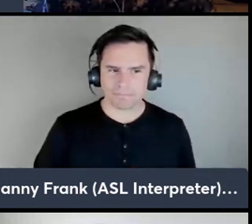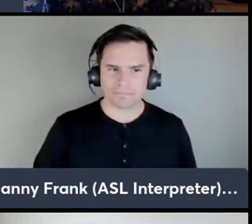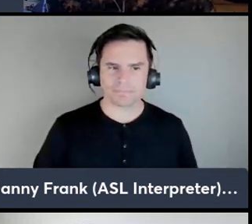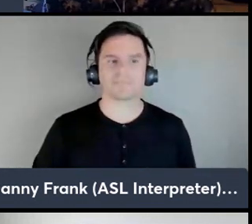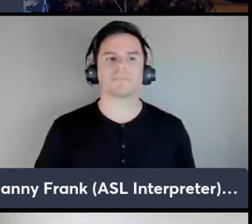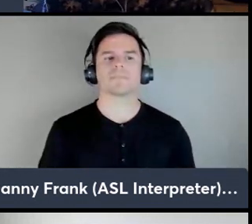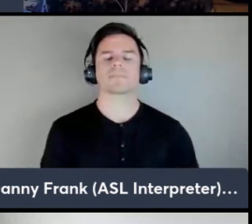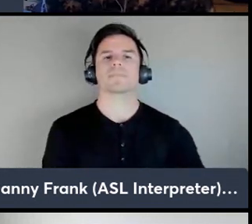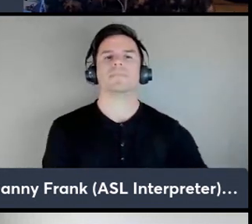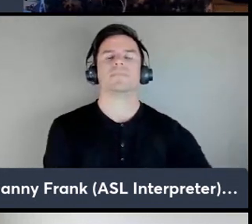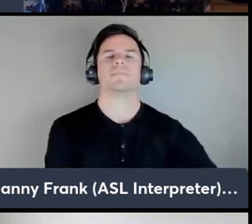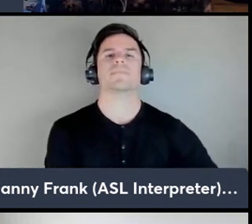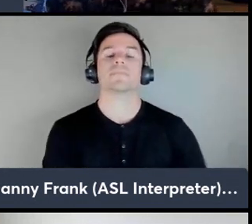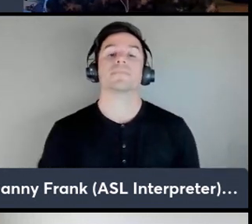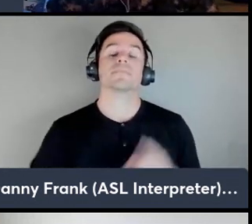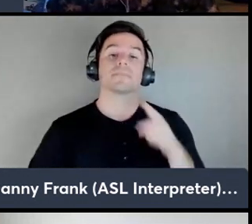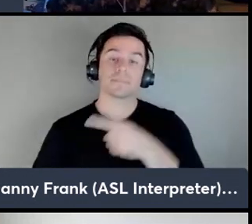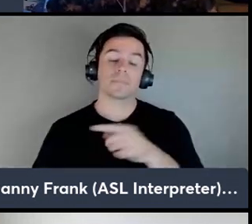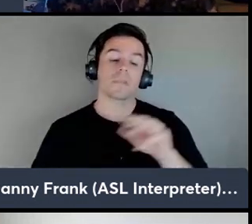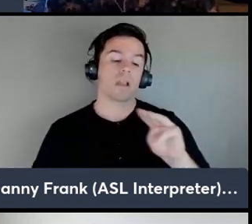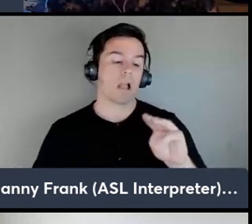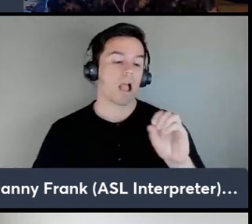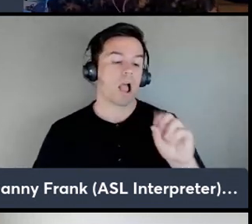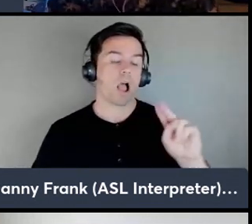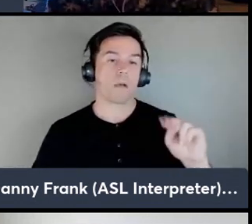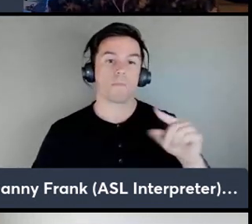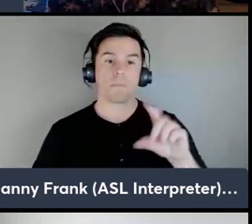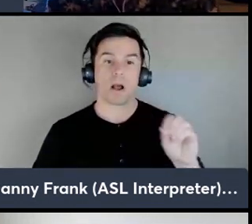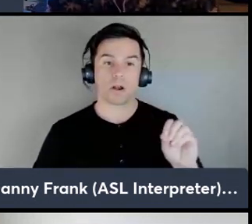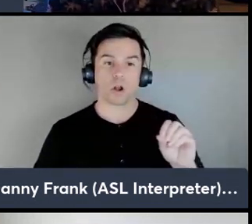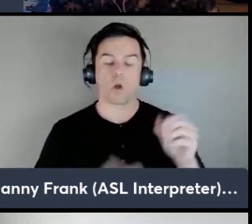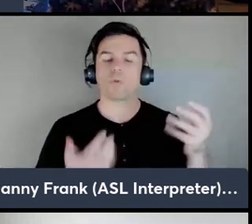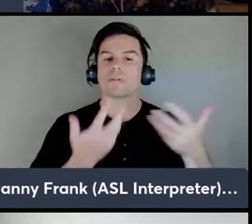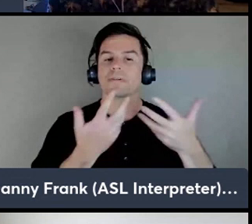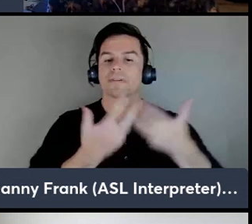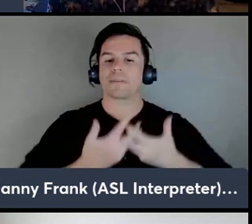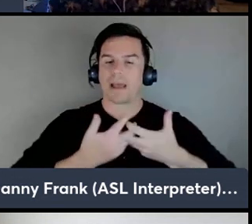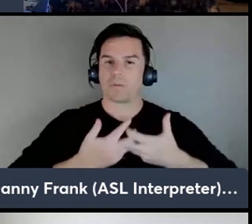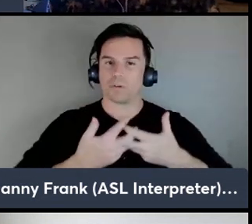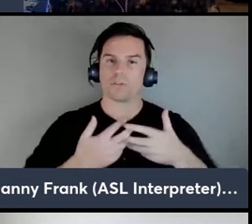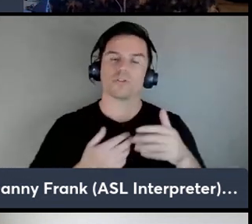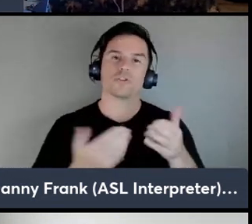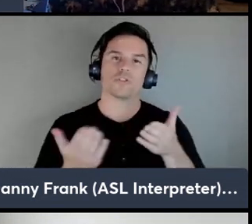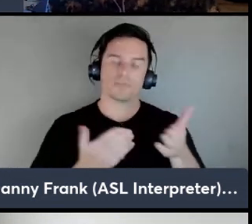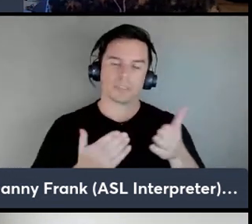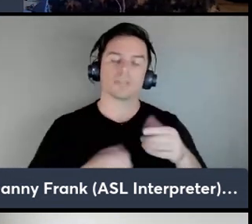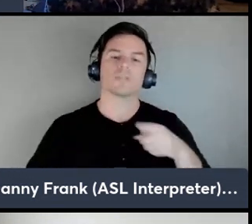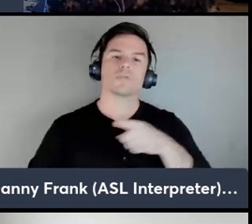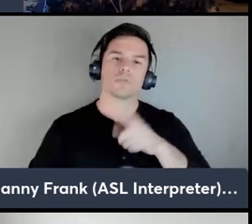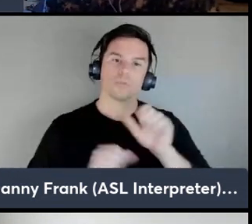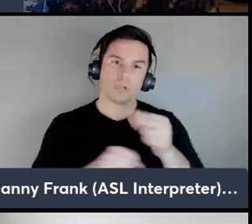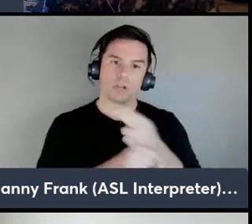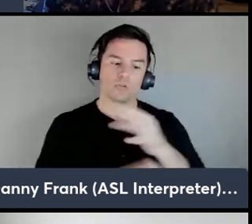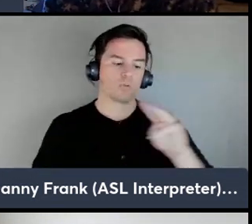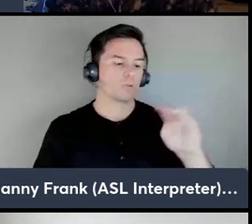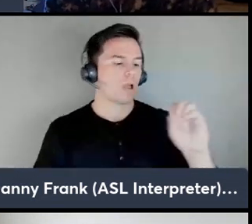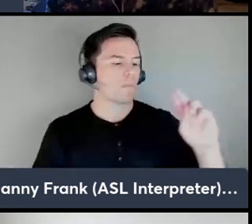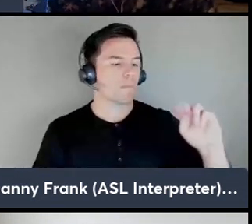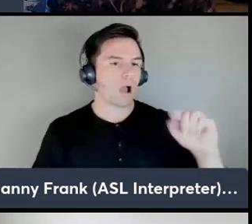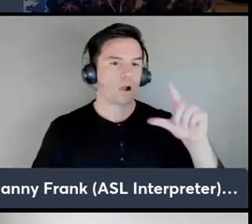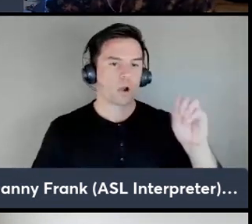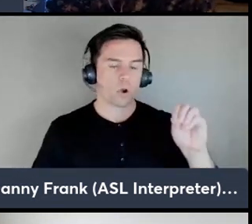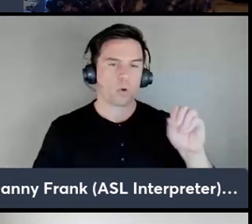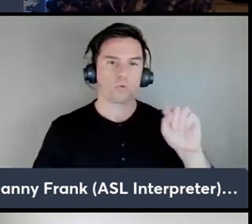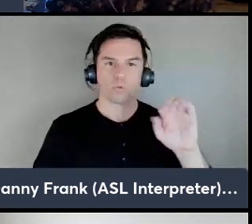it is a Mongo compatible service, and what I mean by that is. One of the benefits here is that you can use Mongo tools. So here